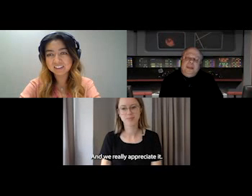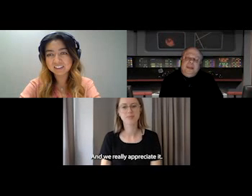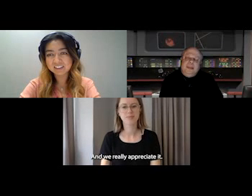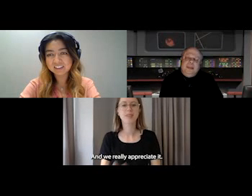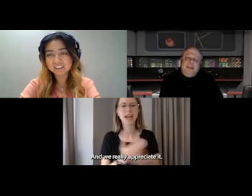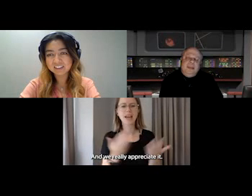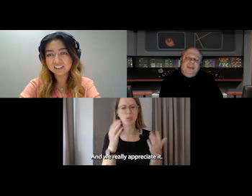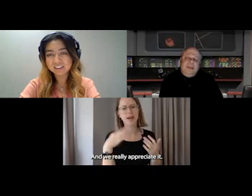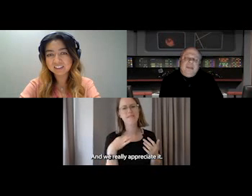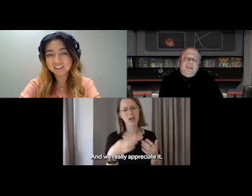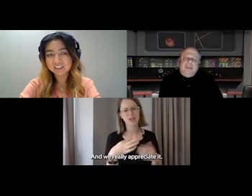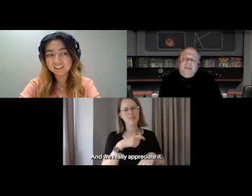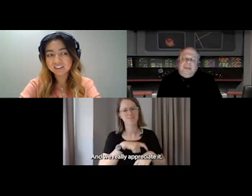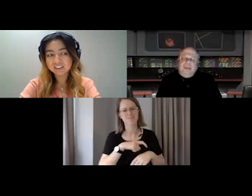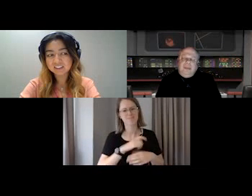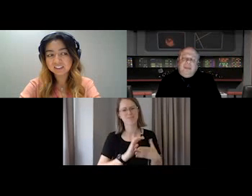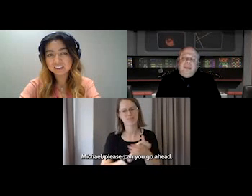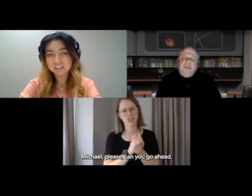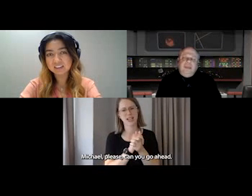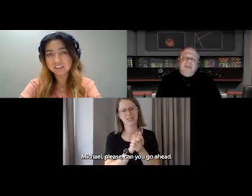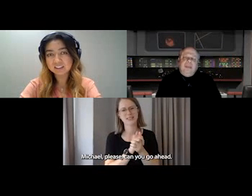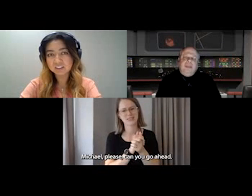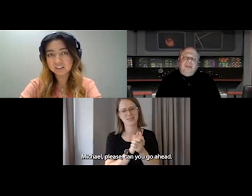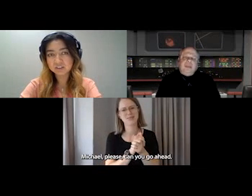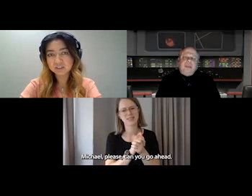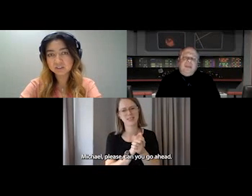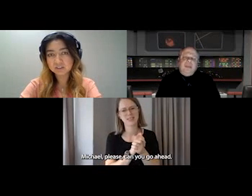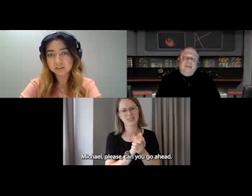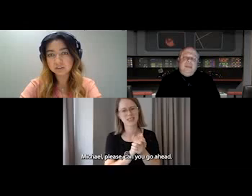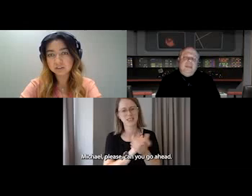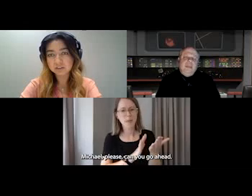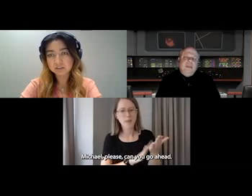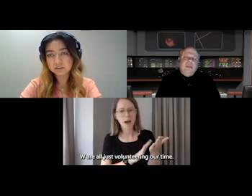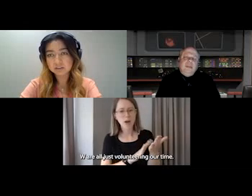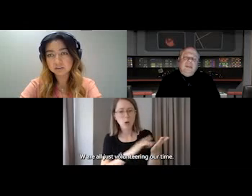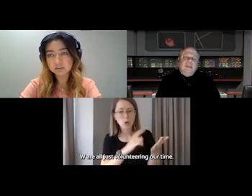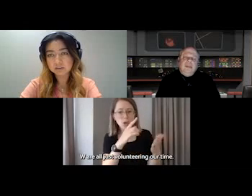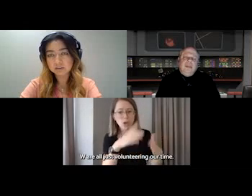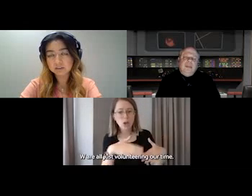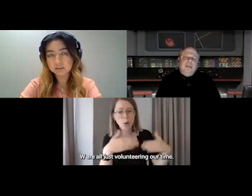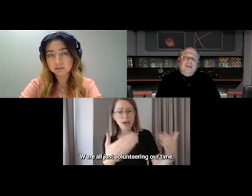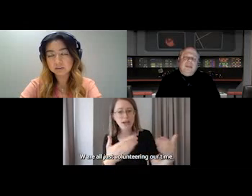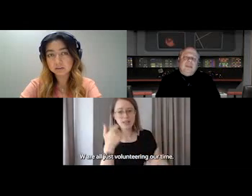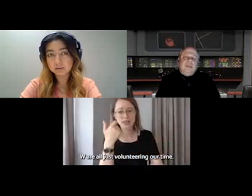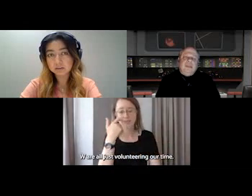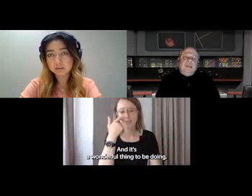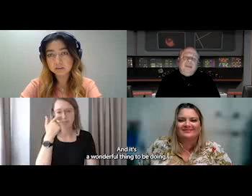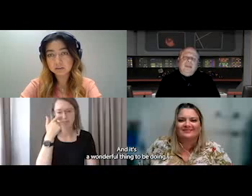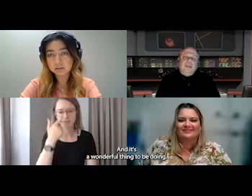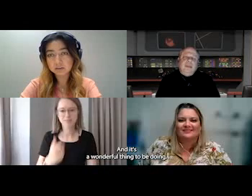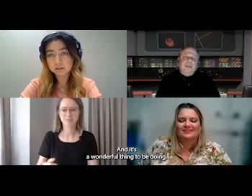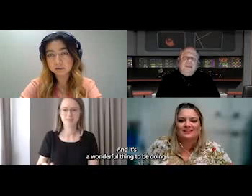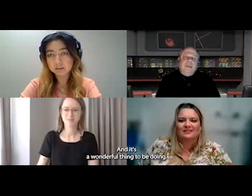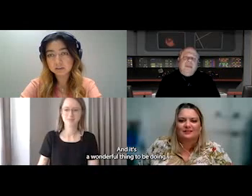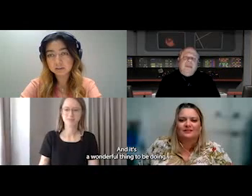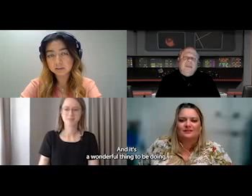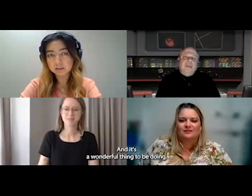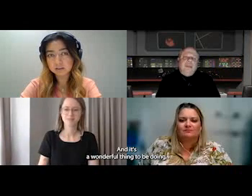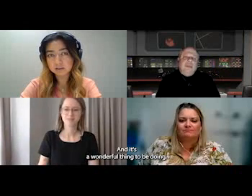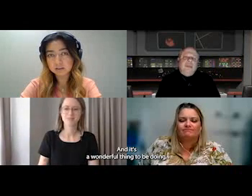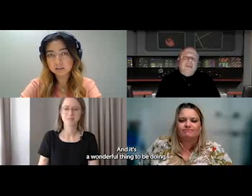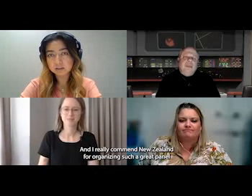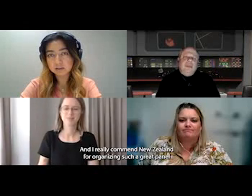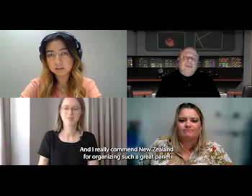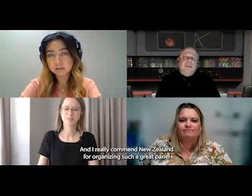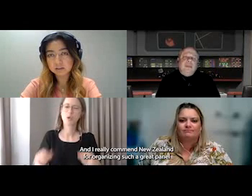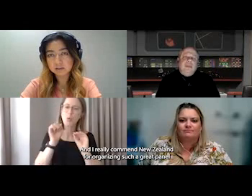and we really appreciate. Michael, please, can you go ahead? Volunteering our time, and it's a wonderful